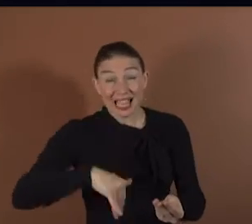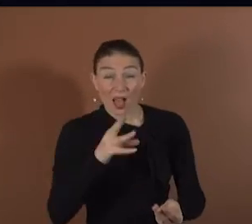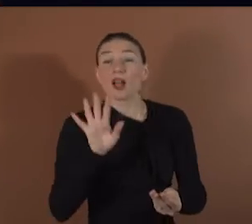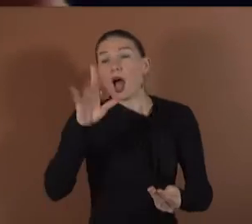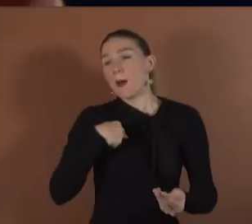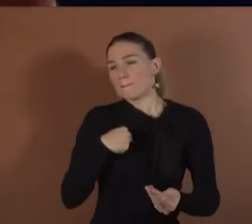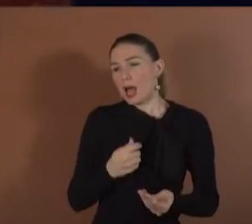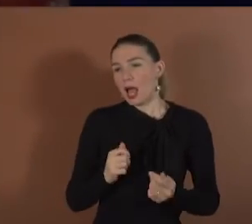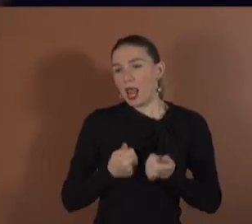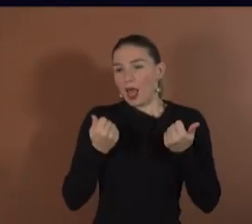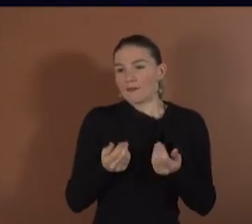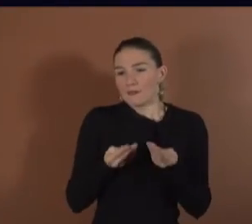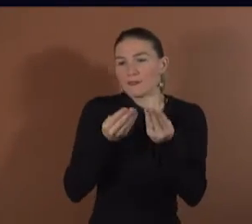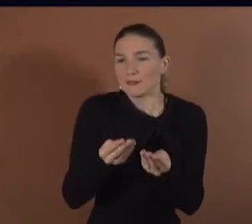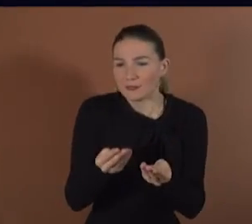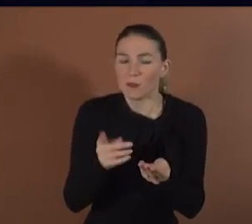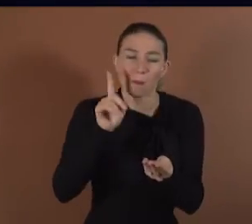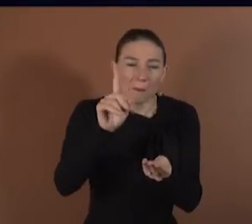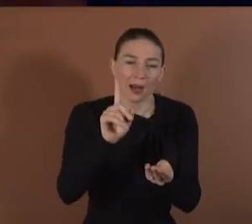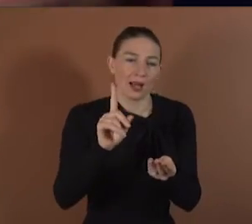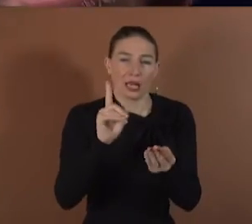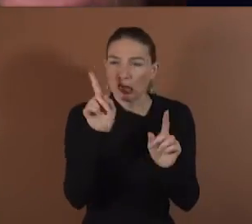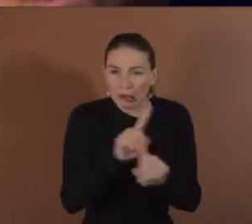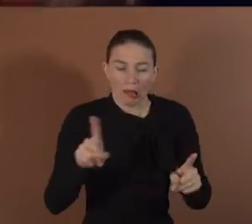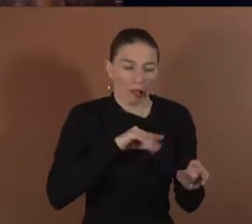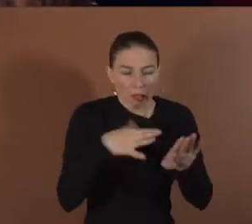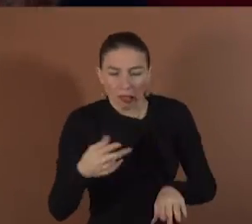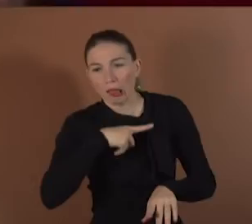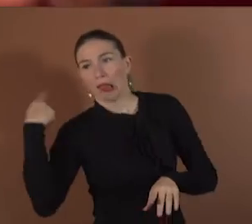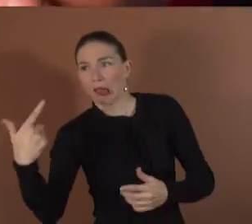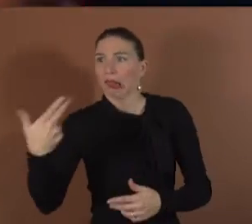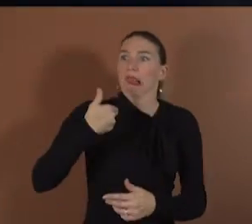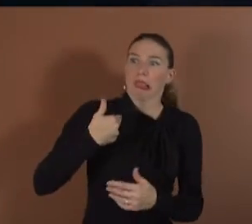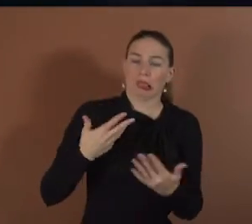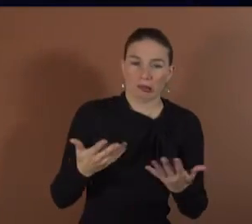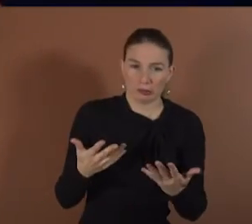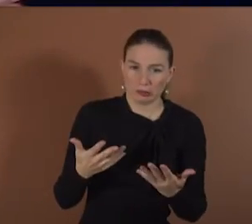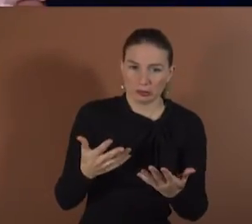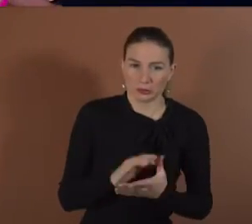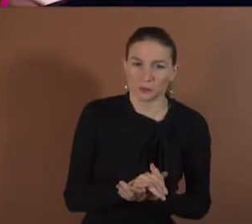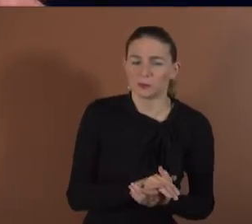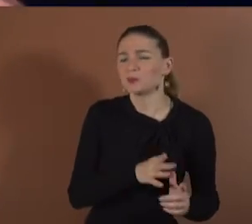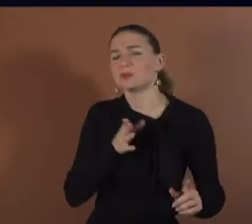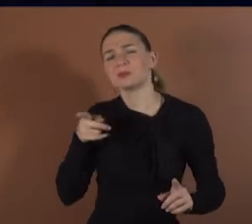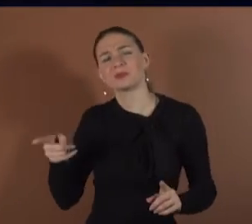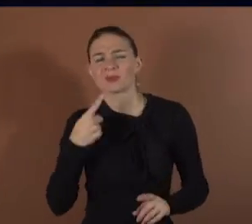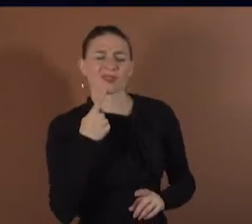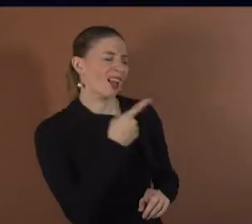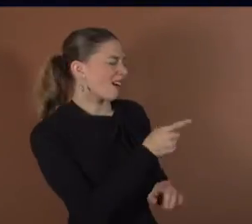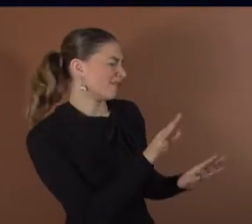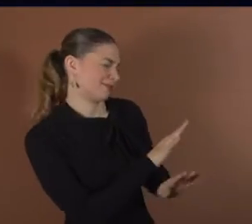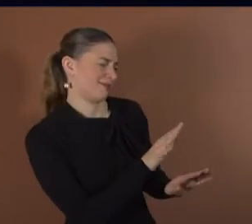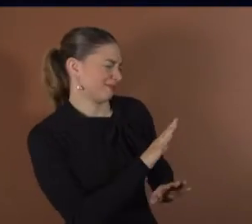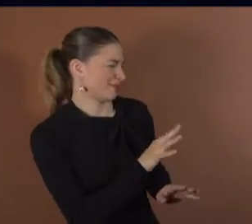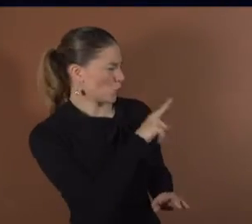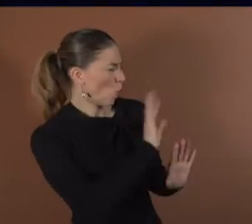said, that's a wrong answer. It's not giving your life, but giving the rest of your life. I was 22 years old that time.